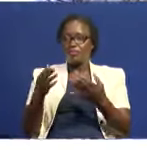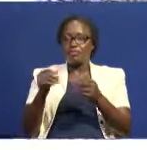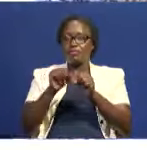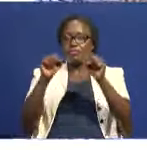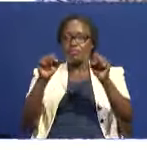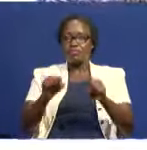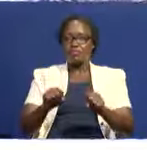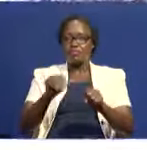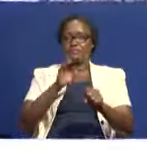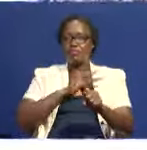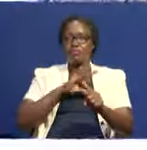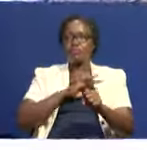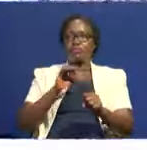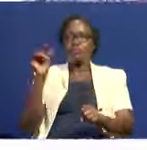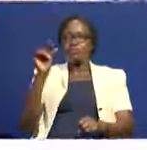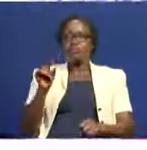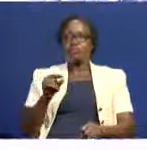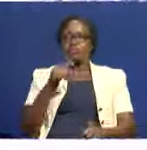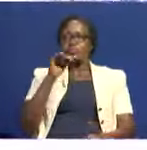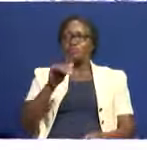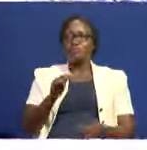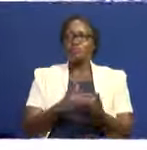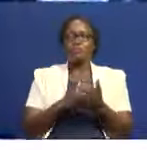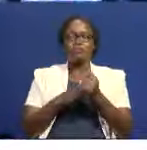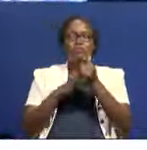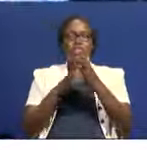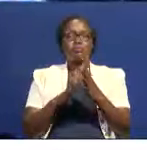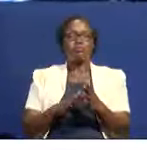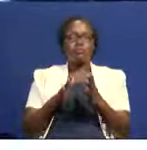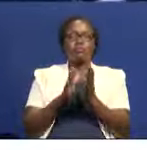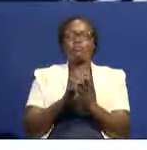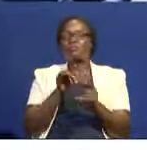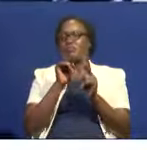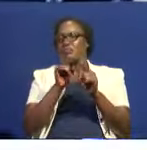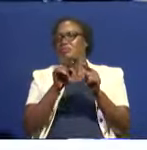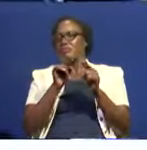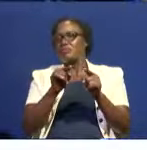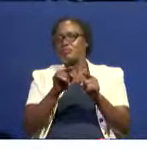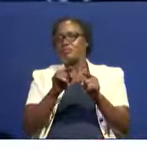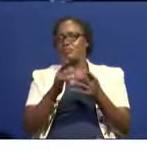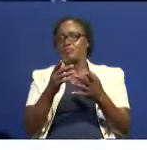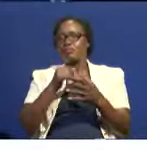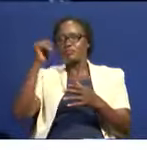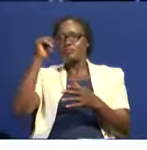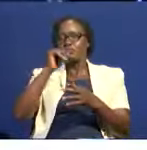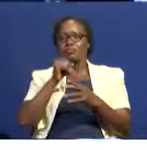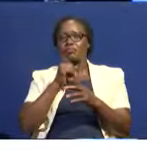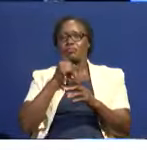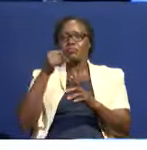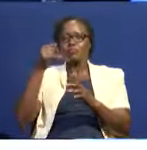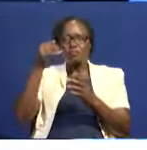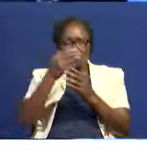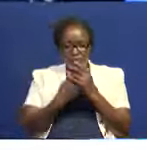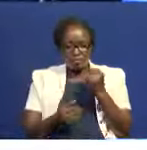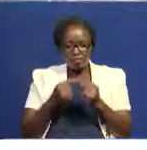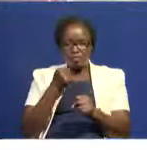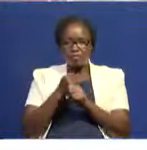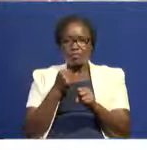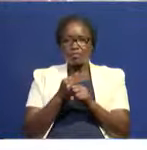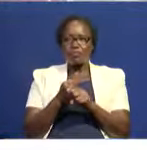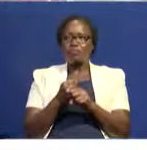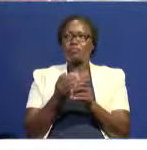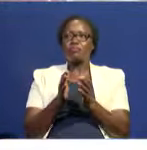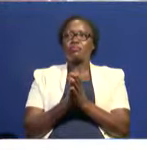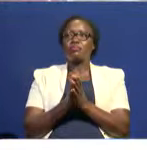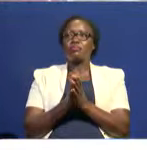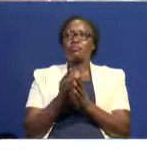that greatly benefits the region. They claim some leaders have resorted to issuing threats of dire political consequences, frustrating their efforts to call the region